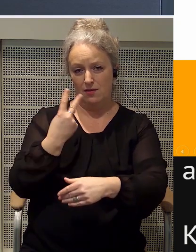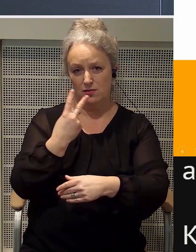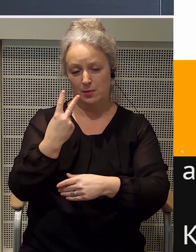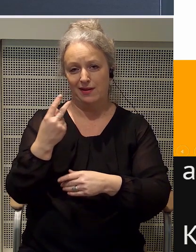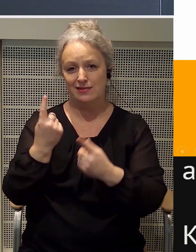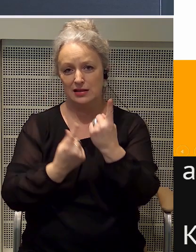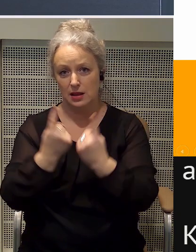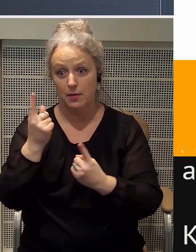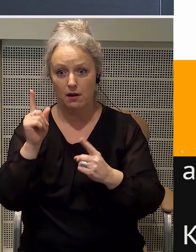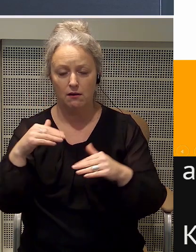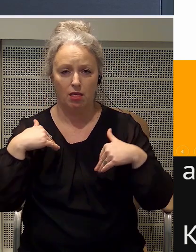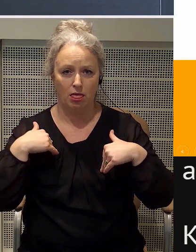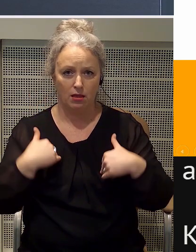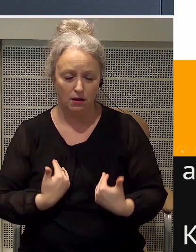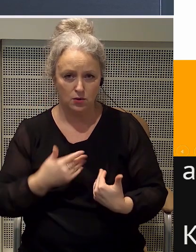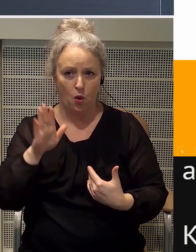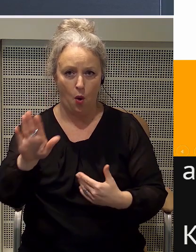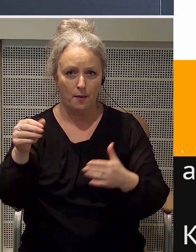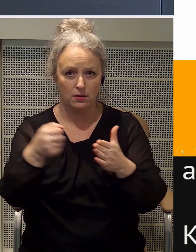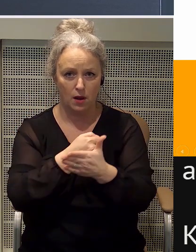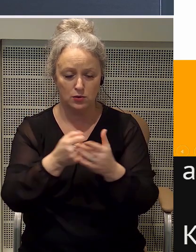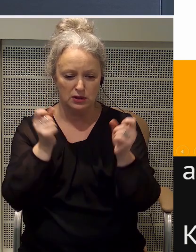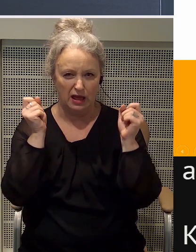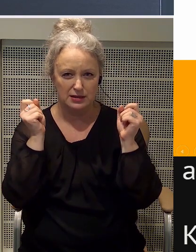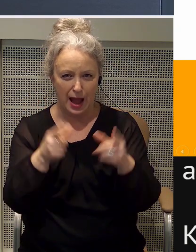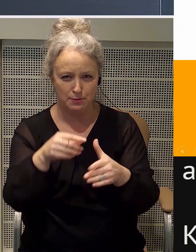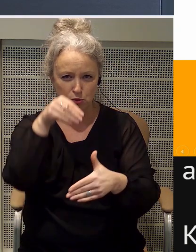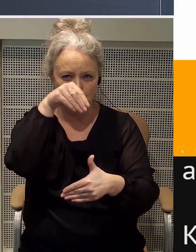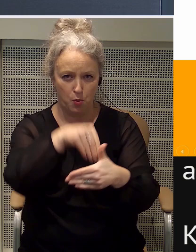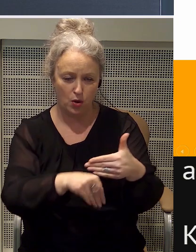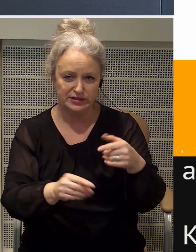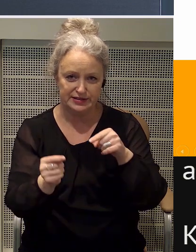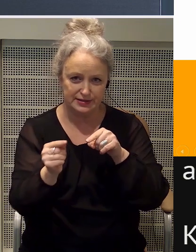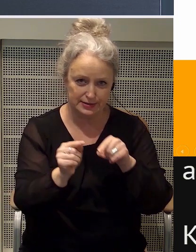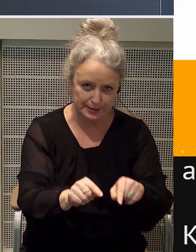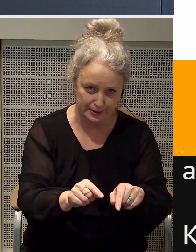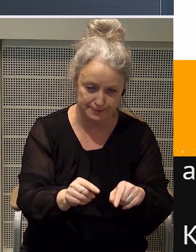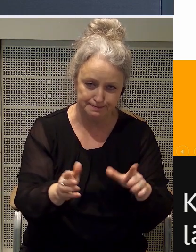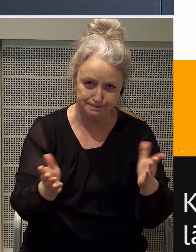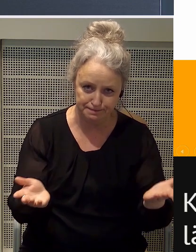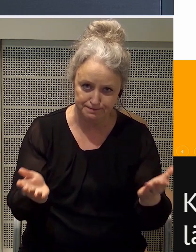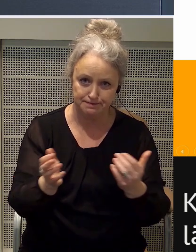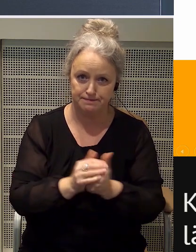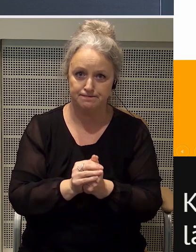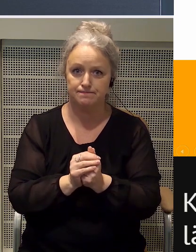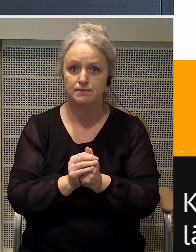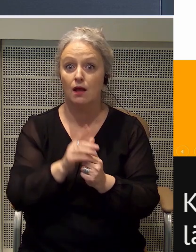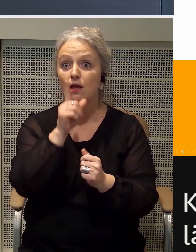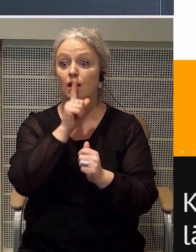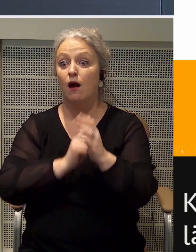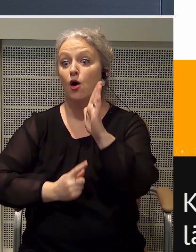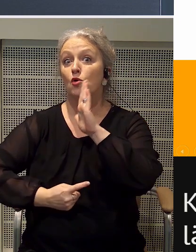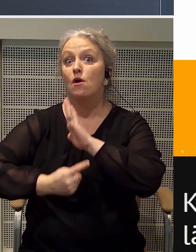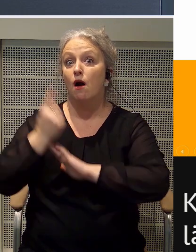It was on December 20th that we should have received Kaia's story,